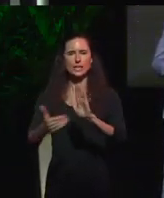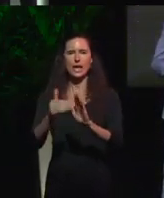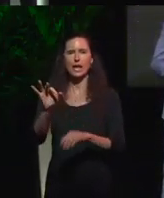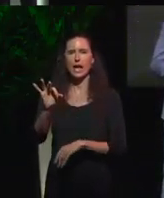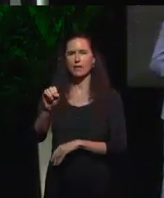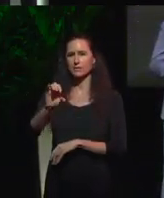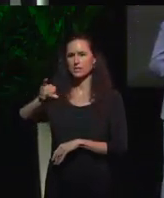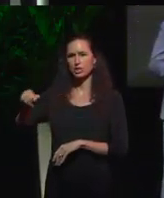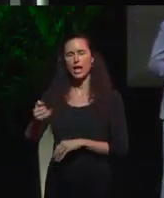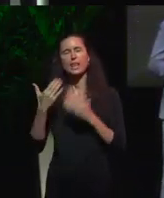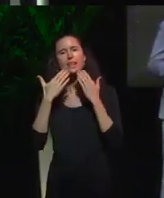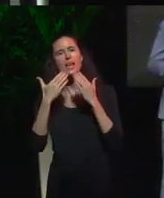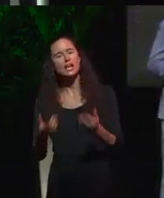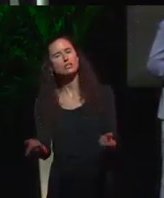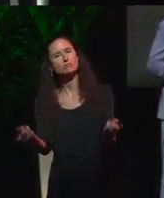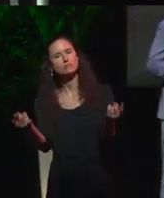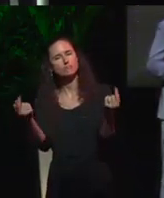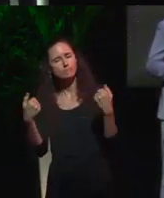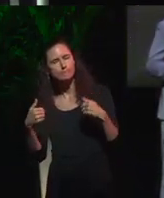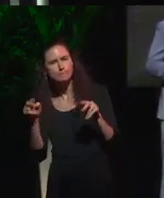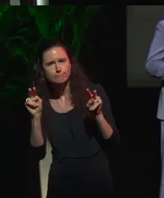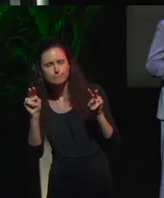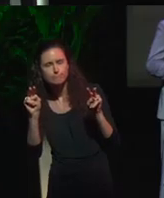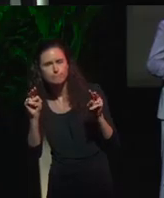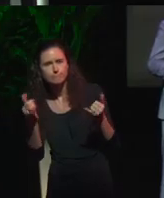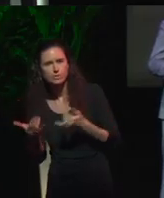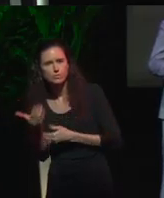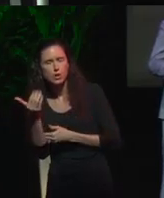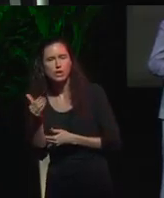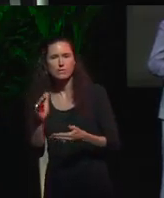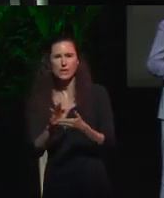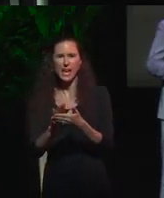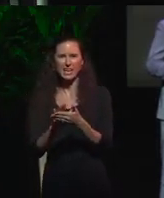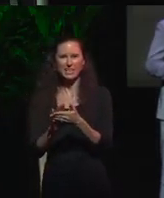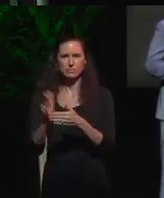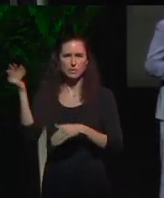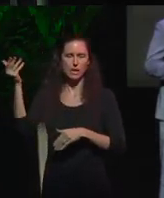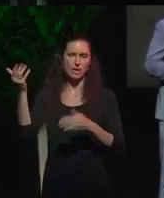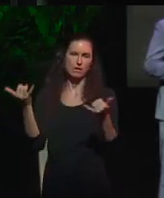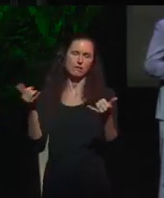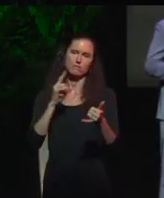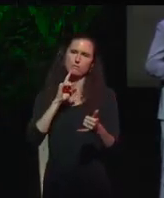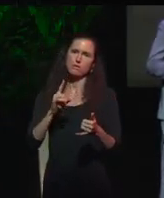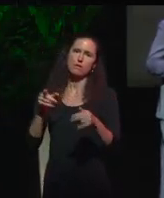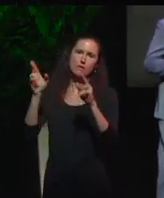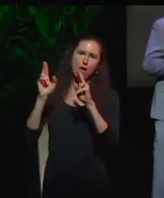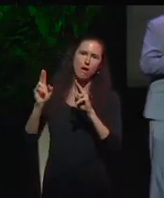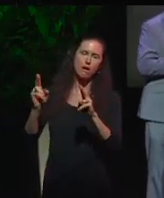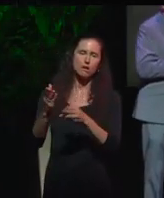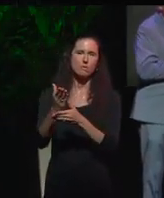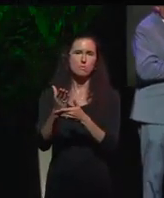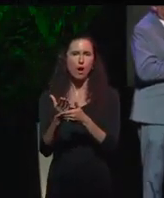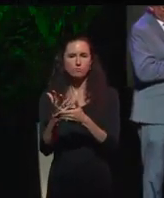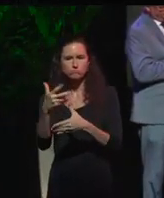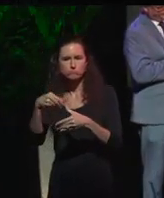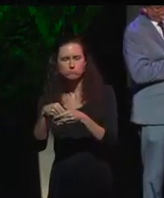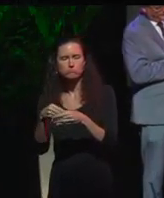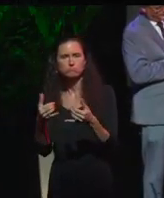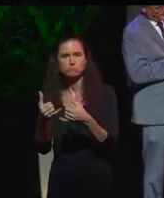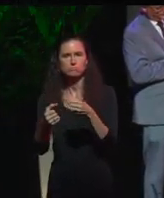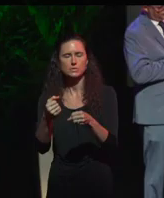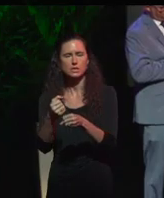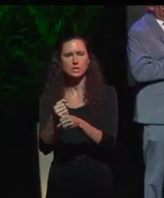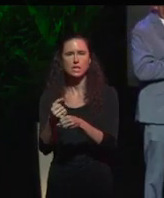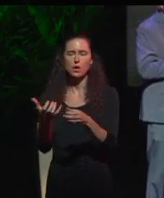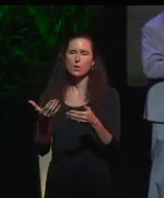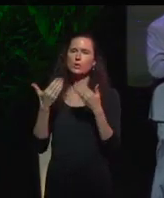family. Thank you for joining us this morning for the academic plenary. It's truly an honor to be part of that again this year. I want to thank you for allowing